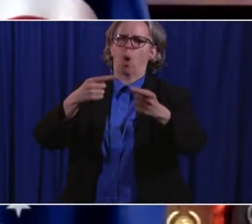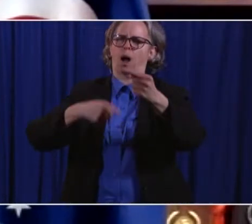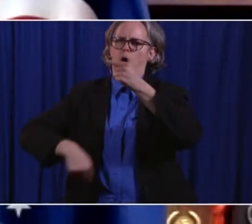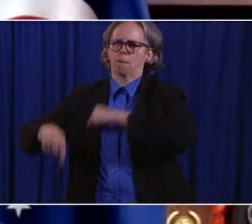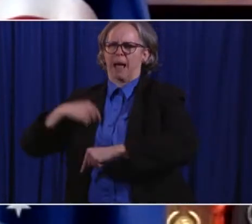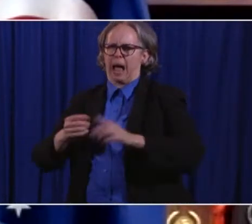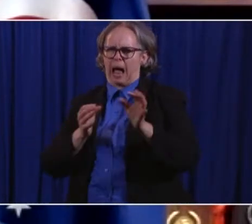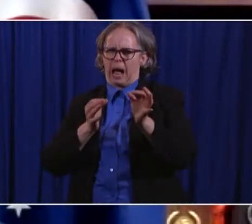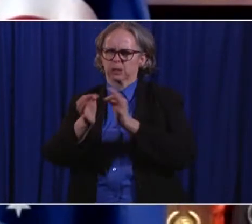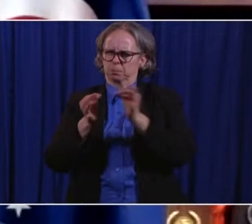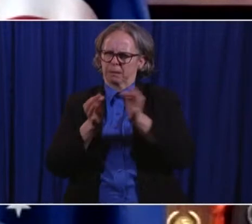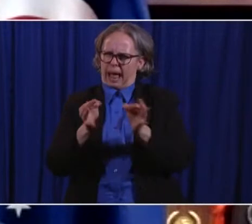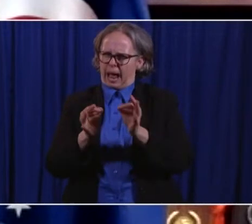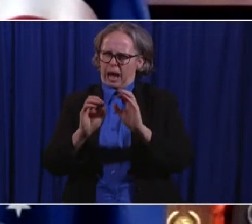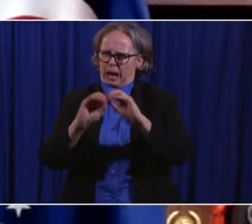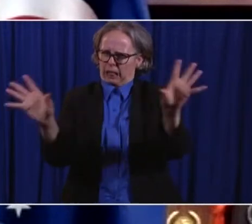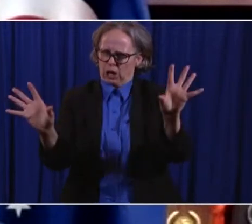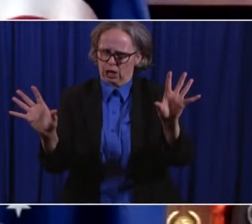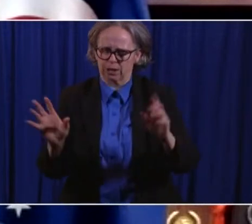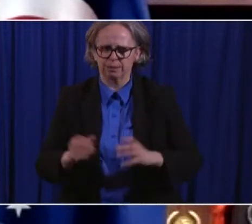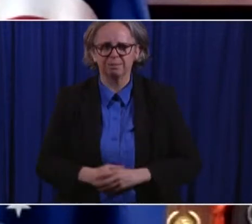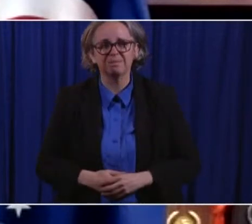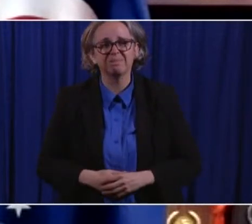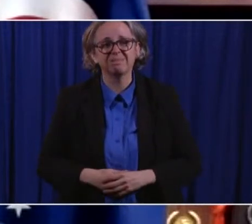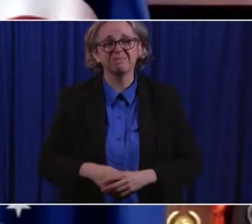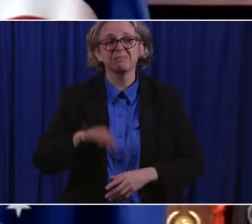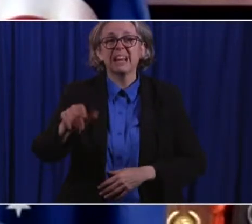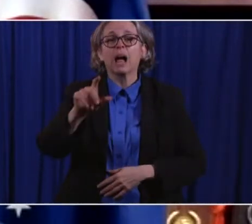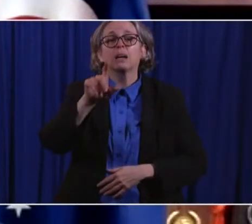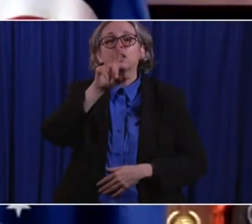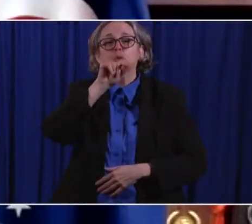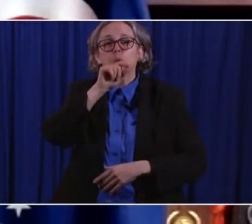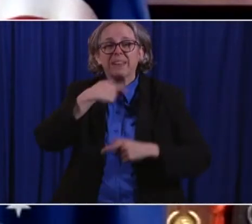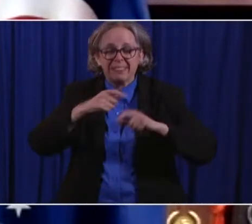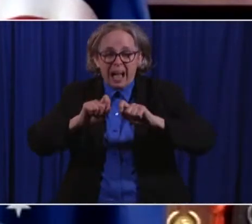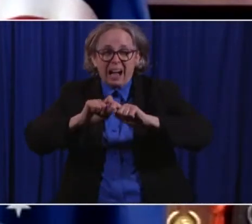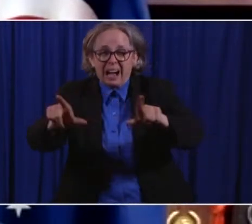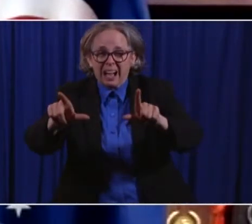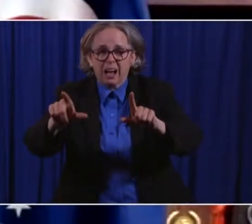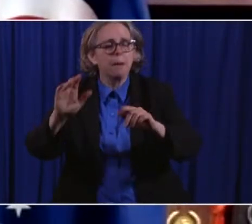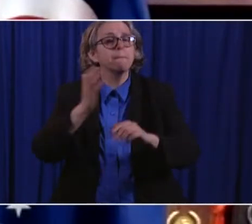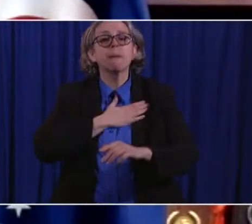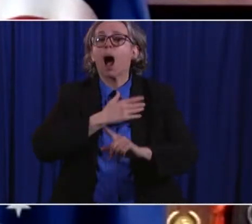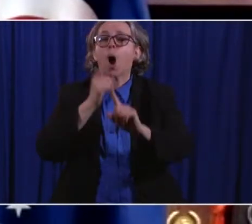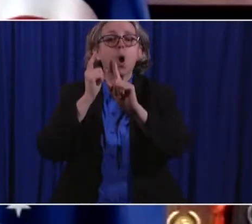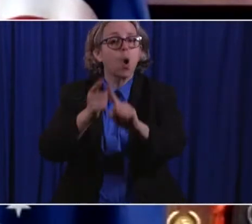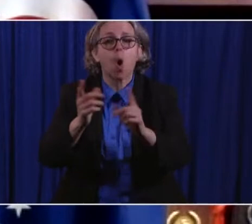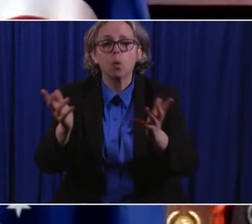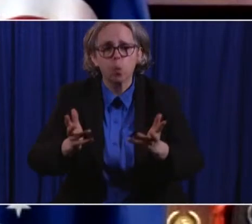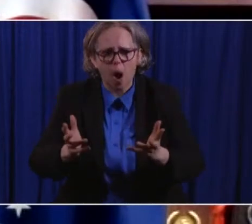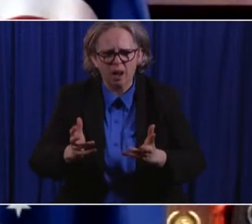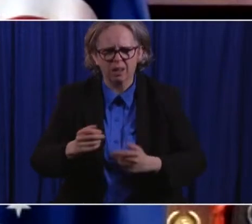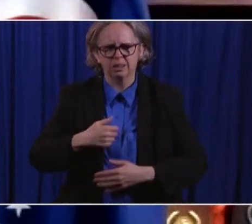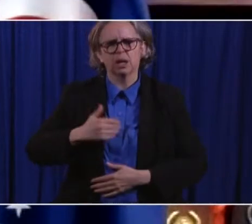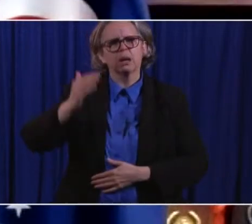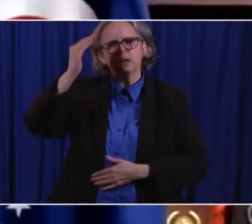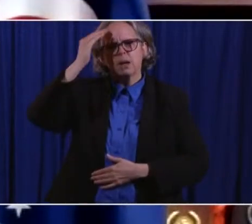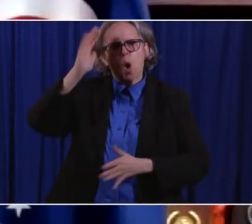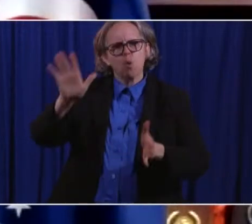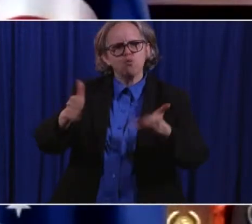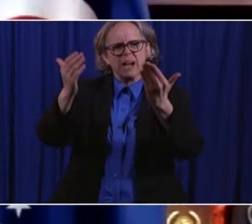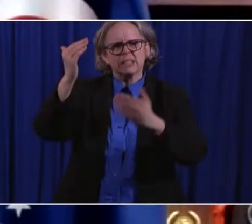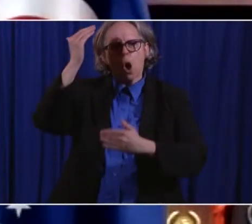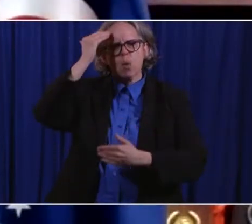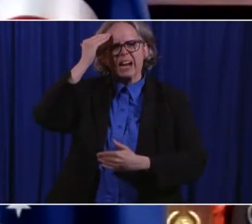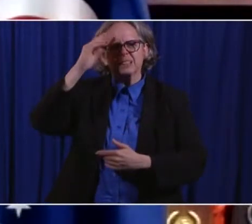raise awareness about what happened in China as it relates to